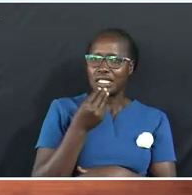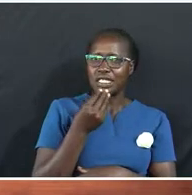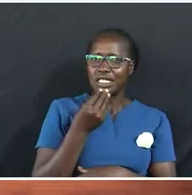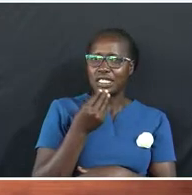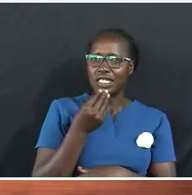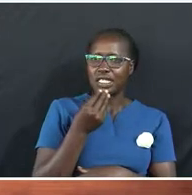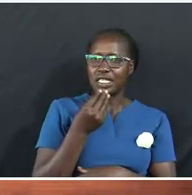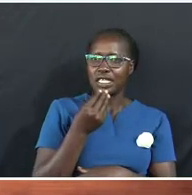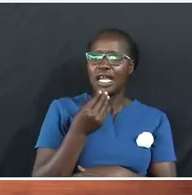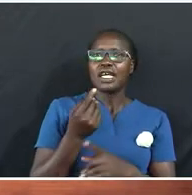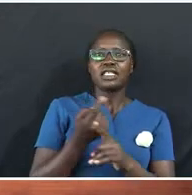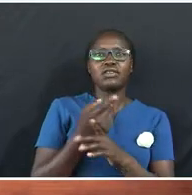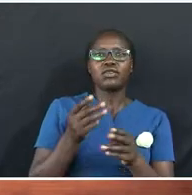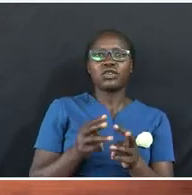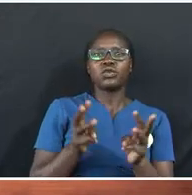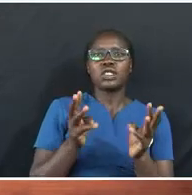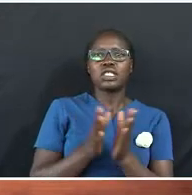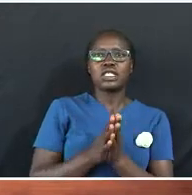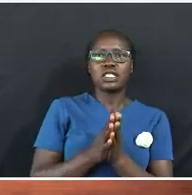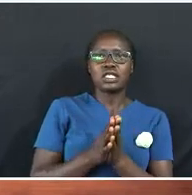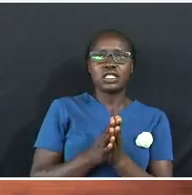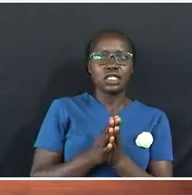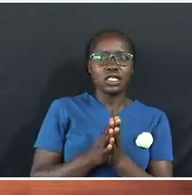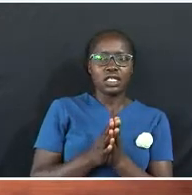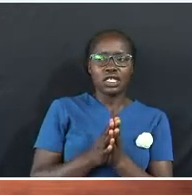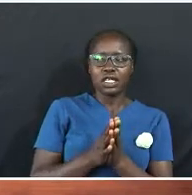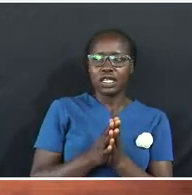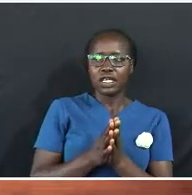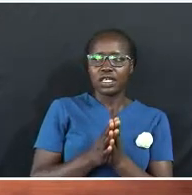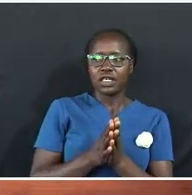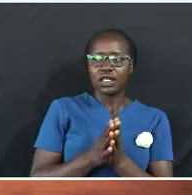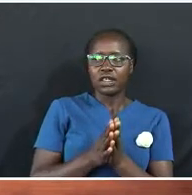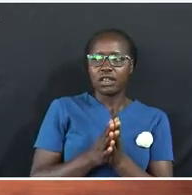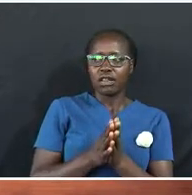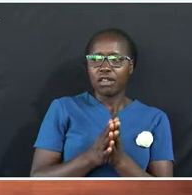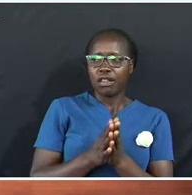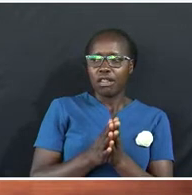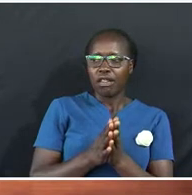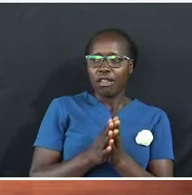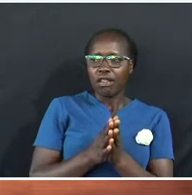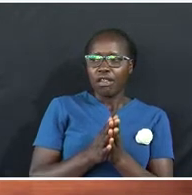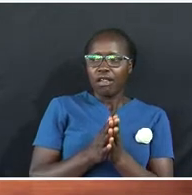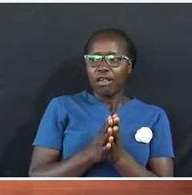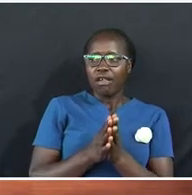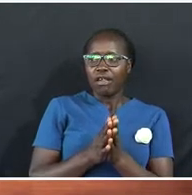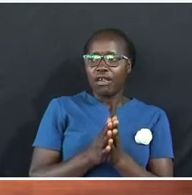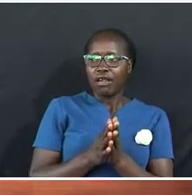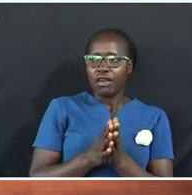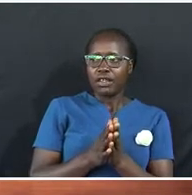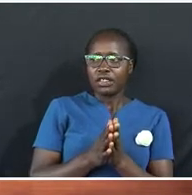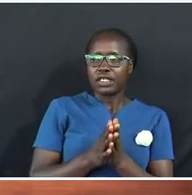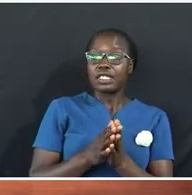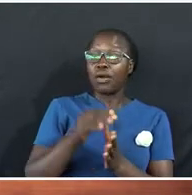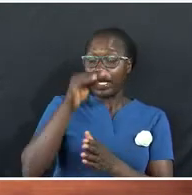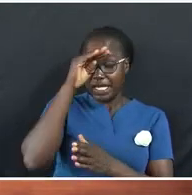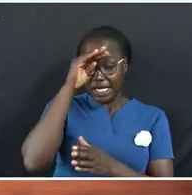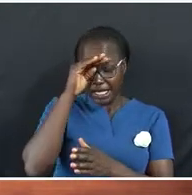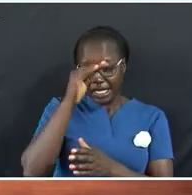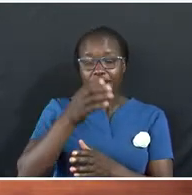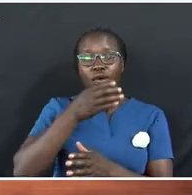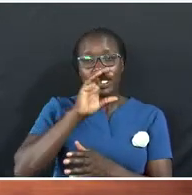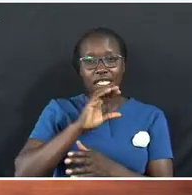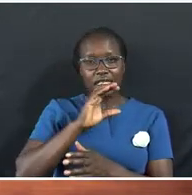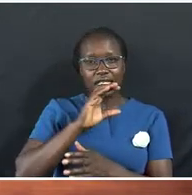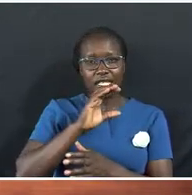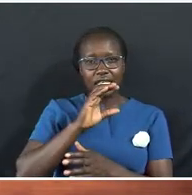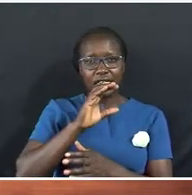a negative way, and also you can eat properly, but you don't have a time for God. They were doing what also? Drinking.